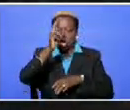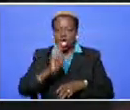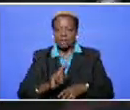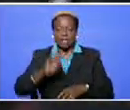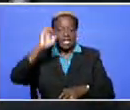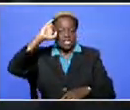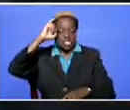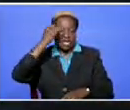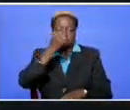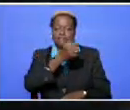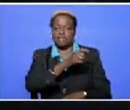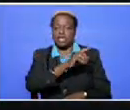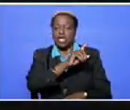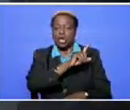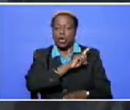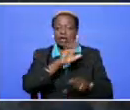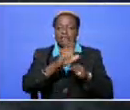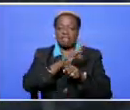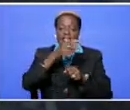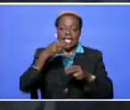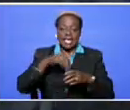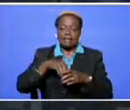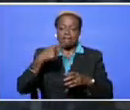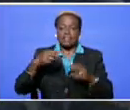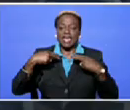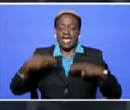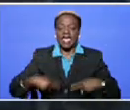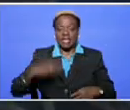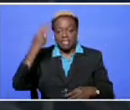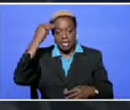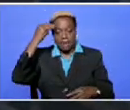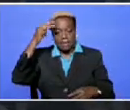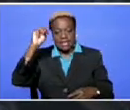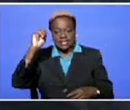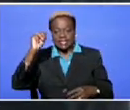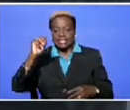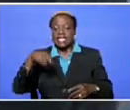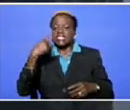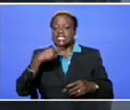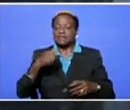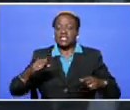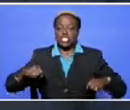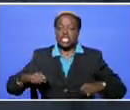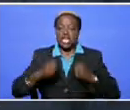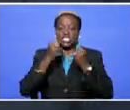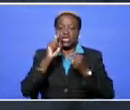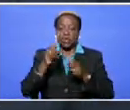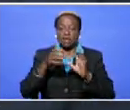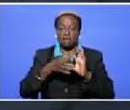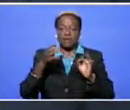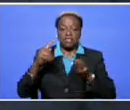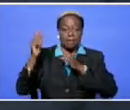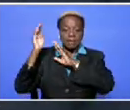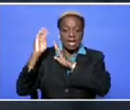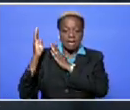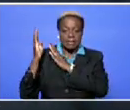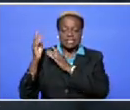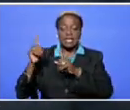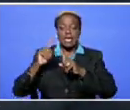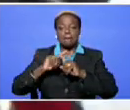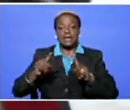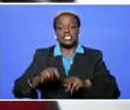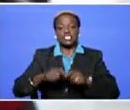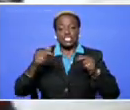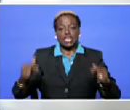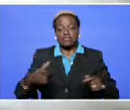filled in for the Health Minister and described the past year as a challenging one for the Bahamas. However, he acknowledged that general and